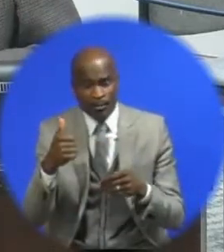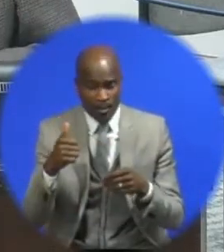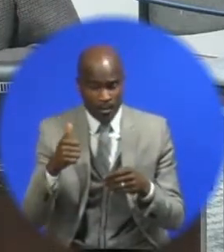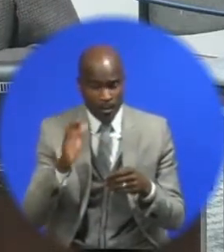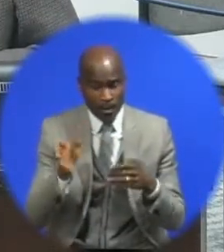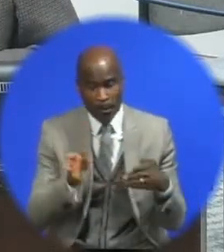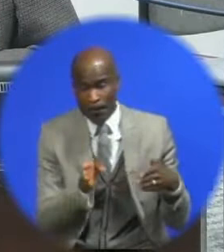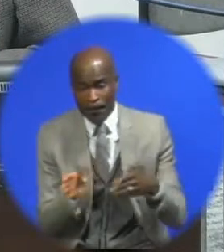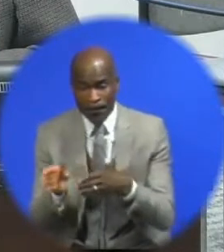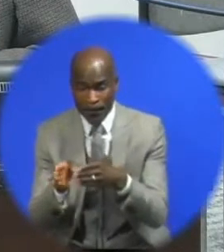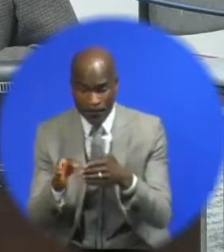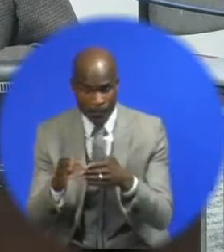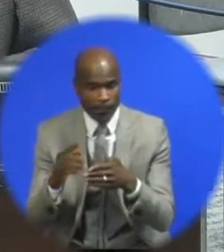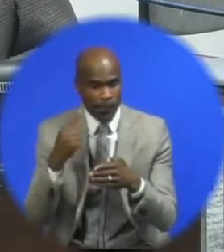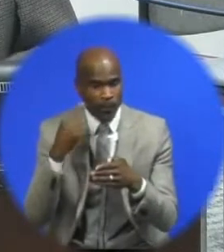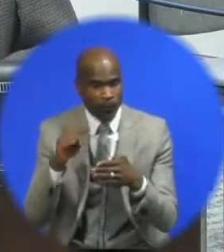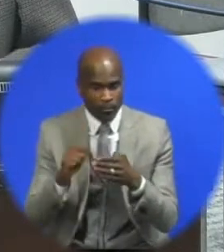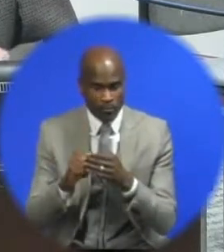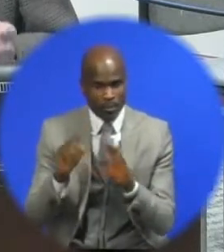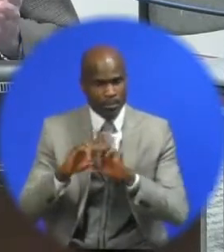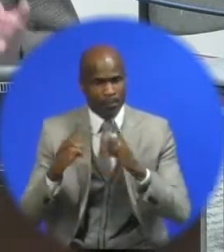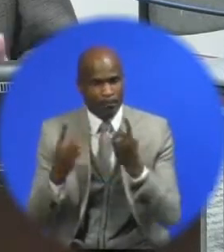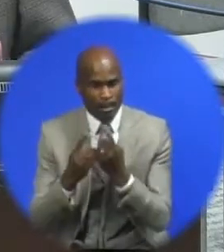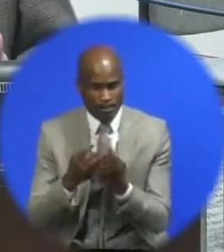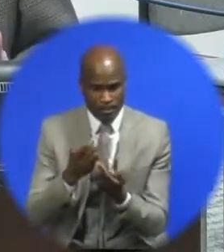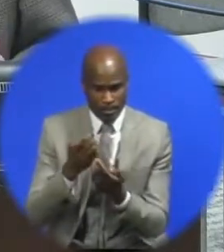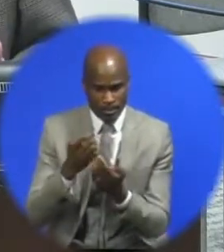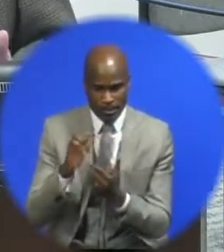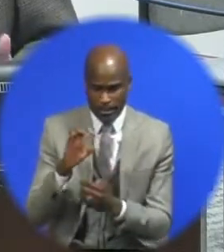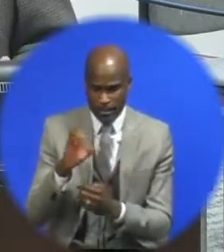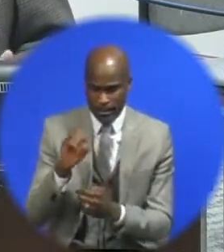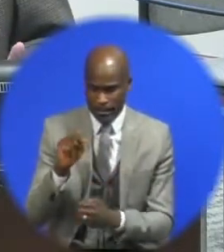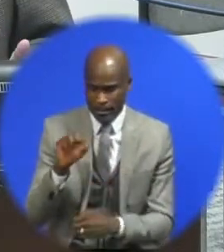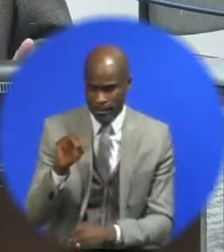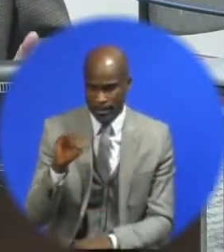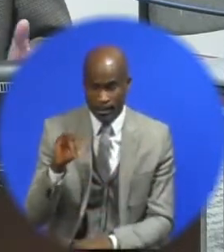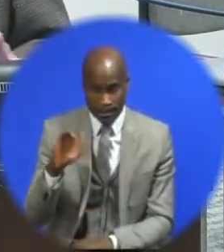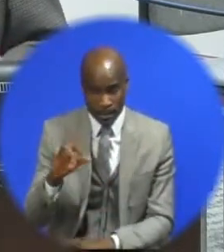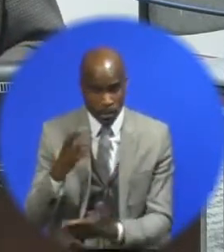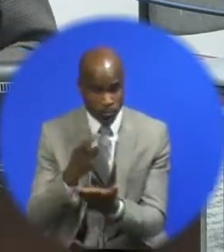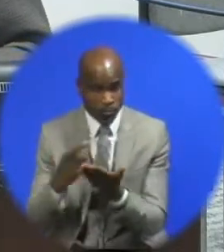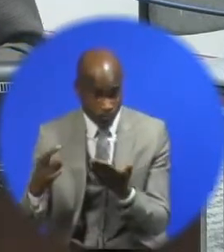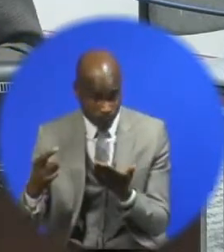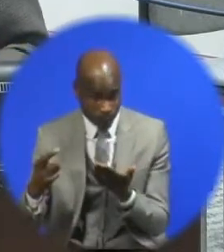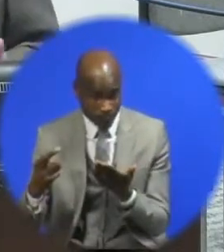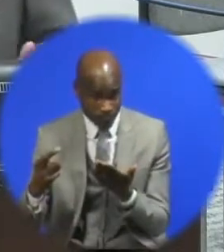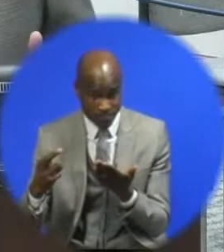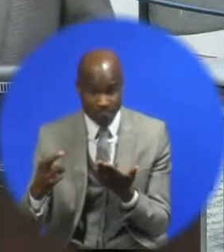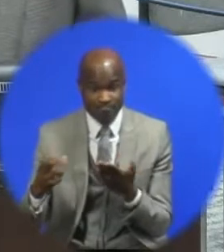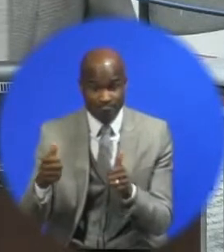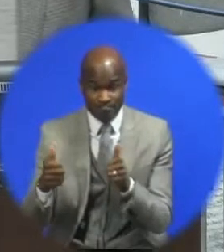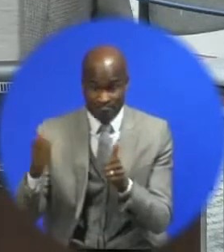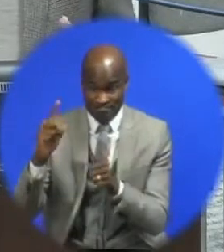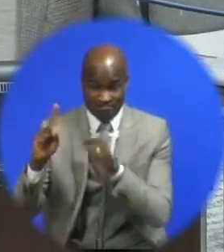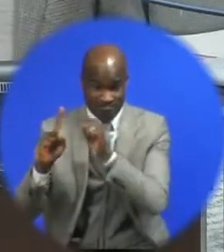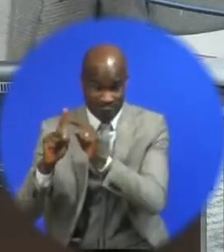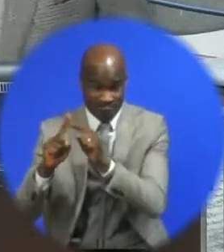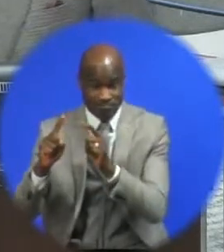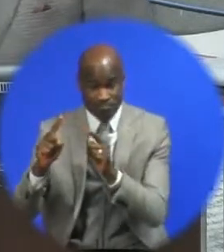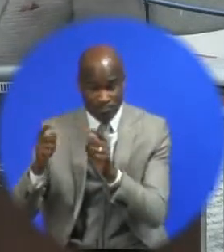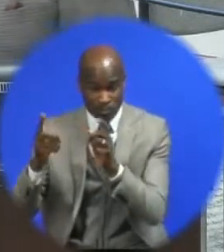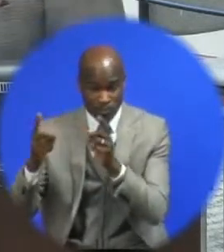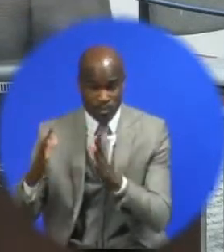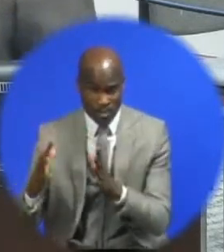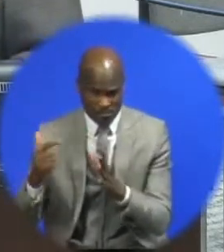and the Department of Natural and Economic Resources. We're excited there. The new director was the deputy director, Reed Wilson. We worked with